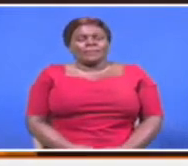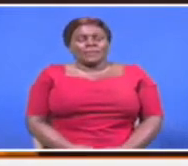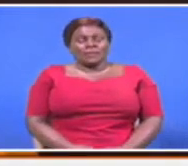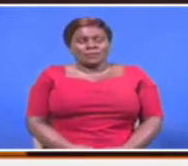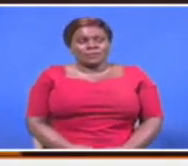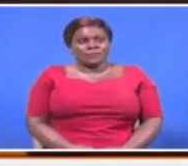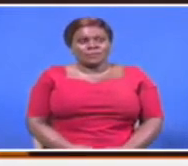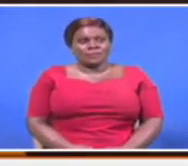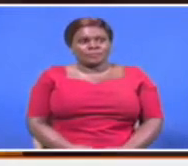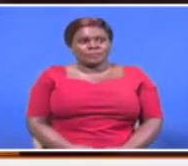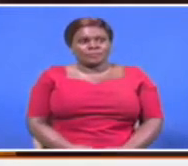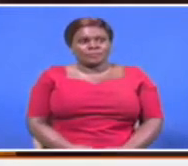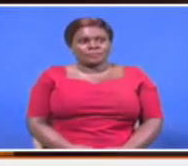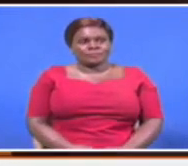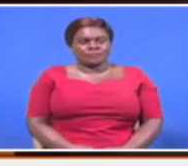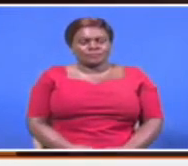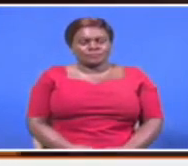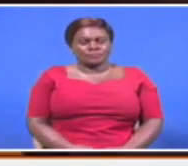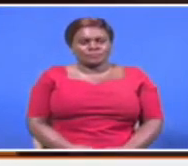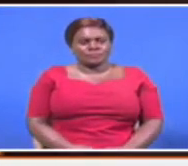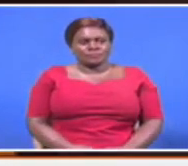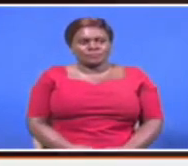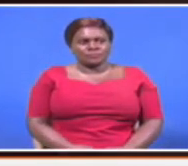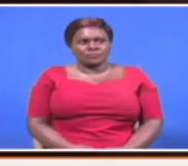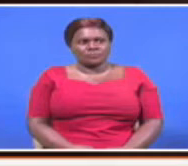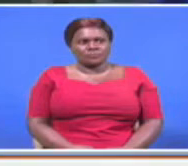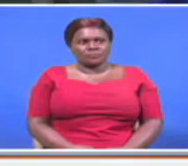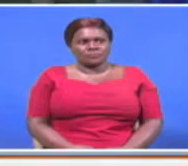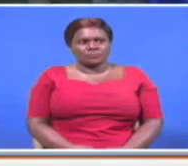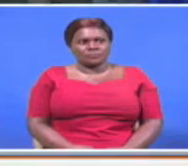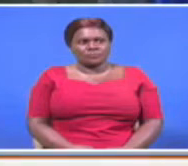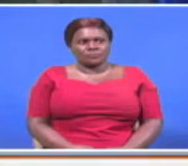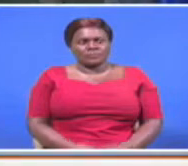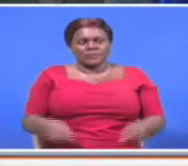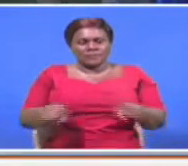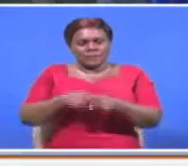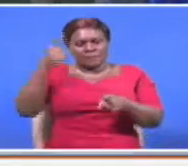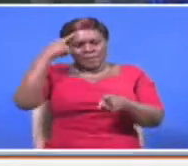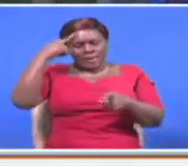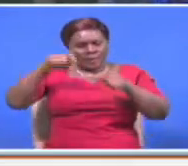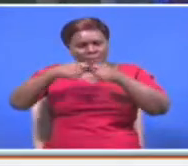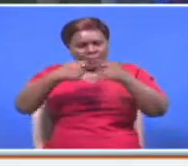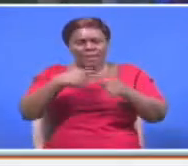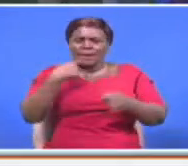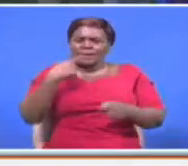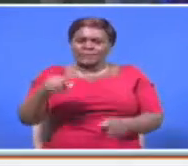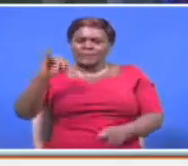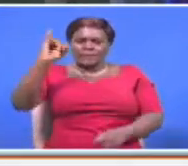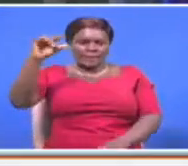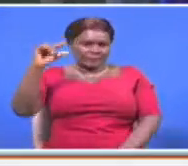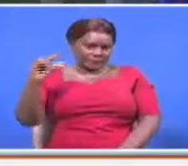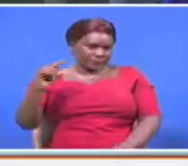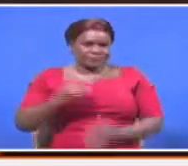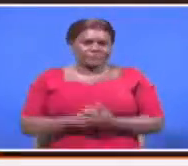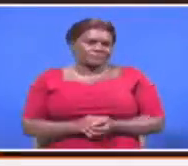Na boots, buku. Na walindafia na kichwa saa. Mimi naambia Koome.